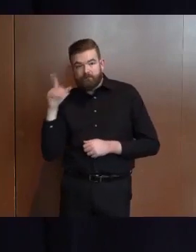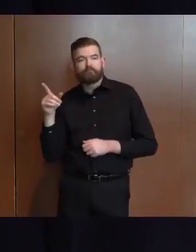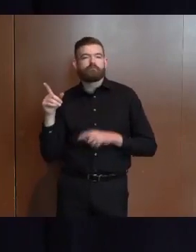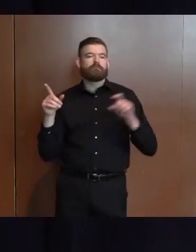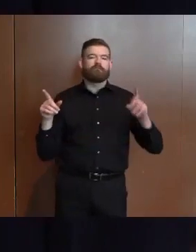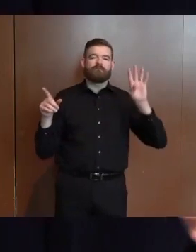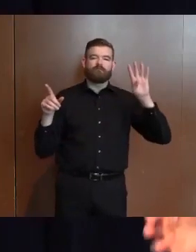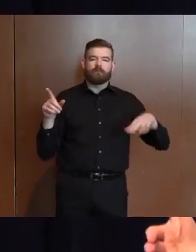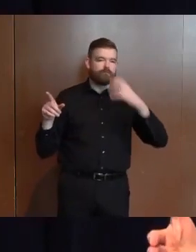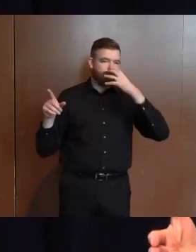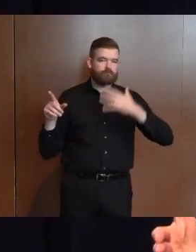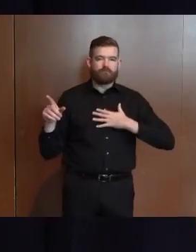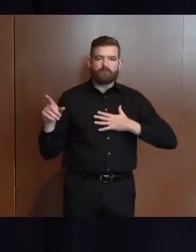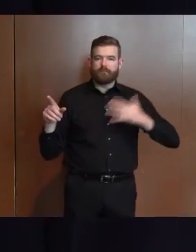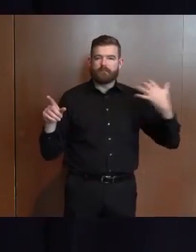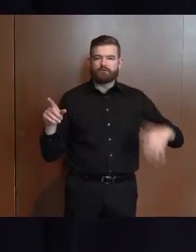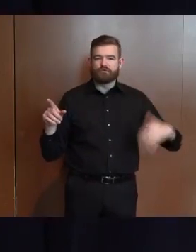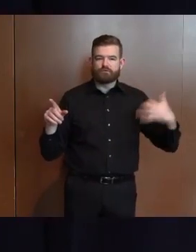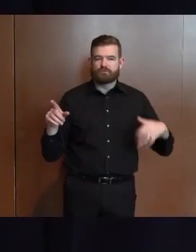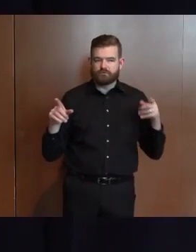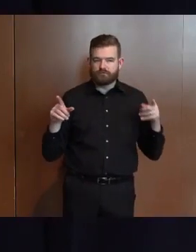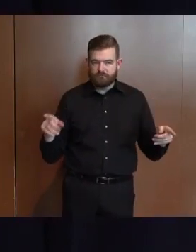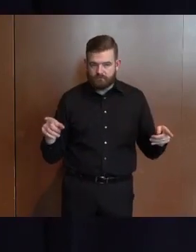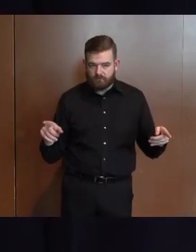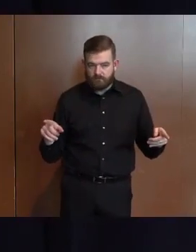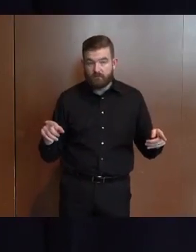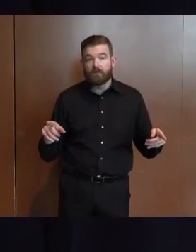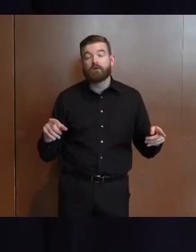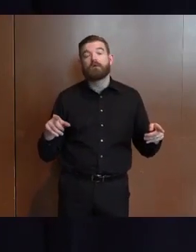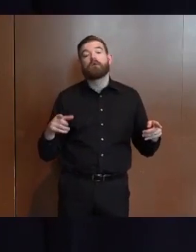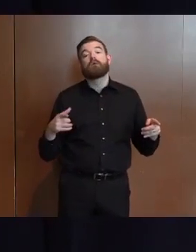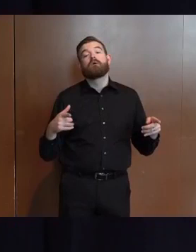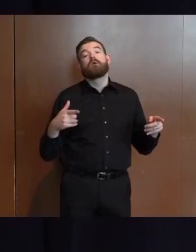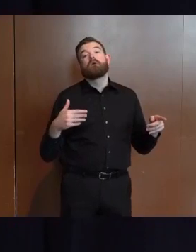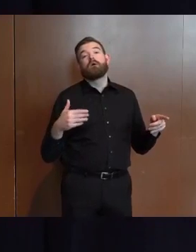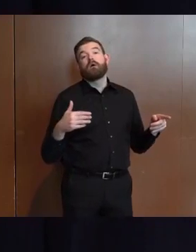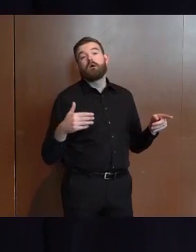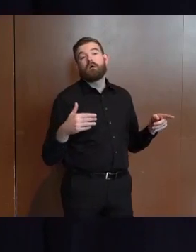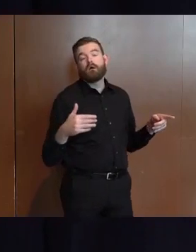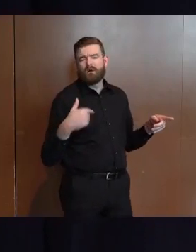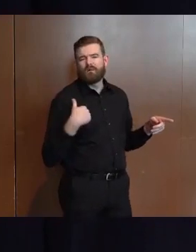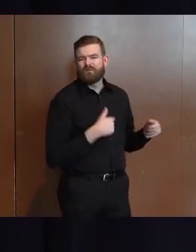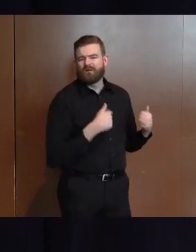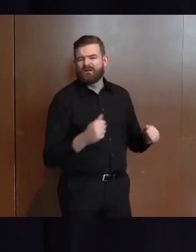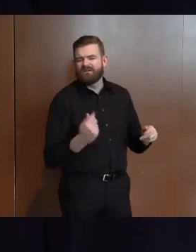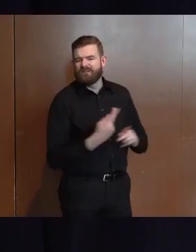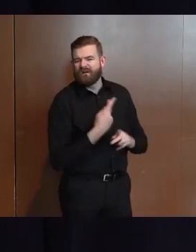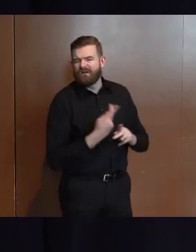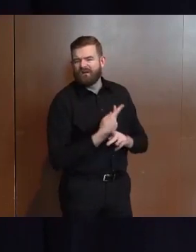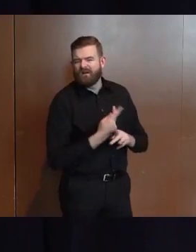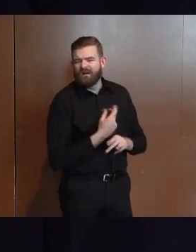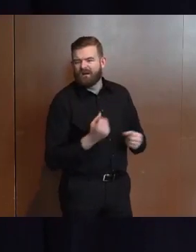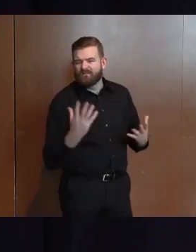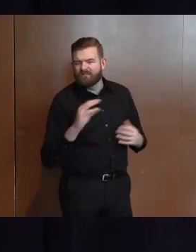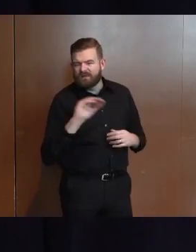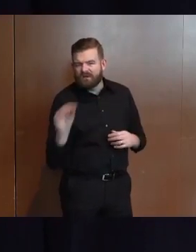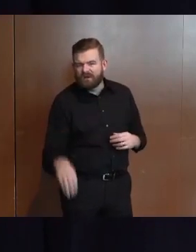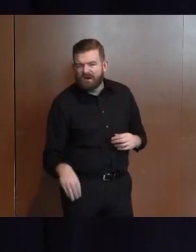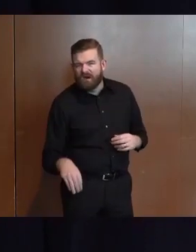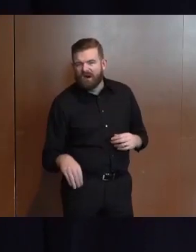As we get more experience, we'll be able to determine exactly whether that one-to-one ratio